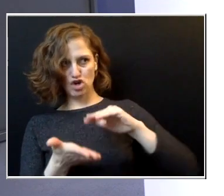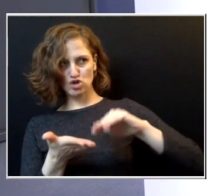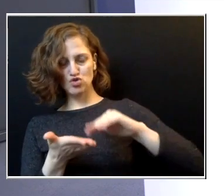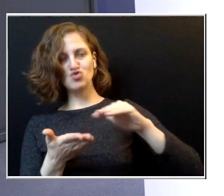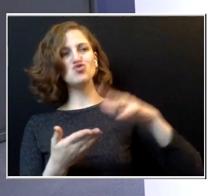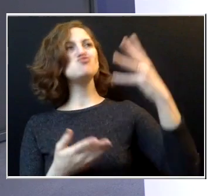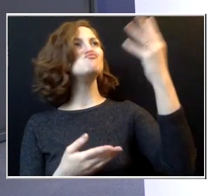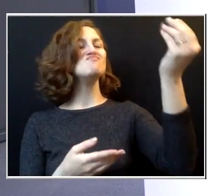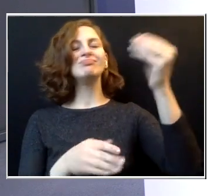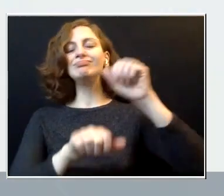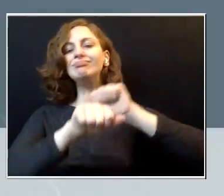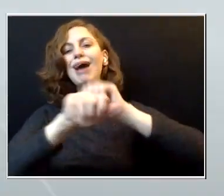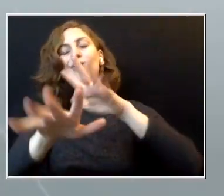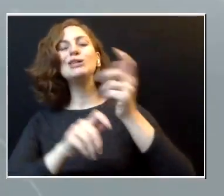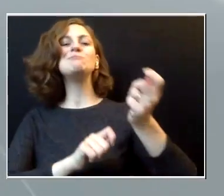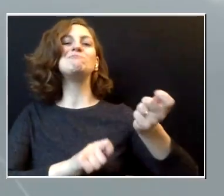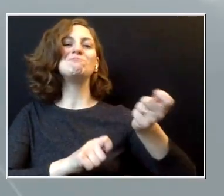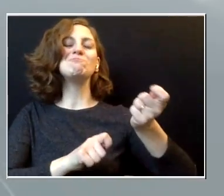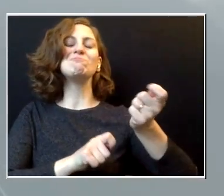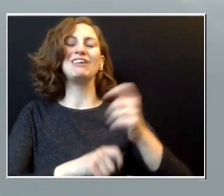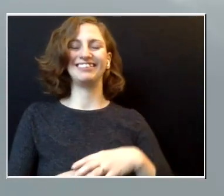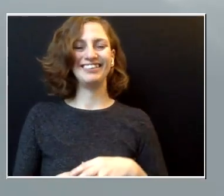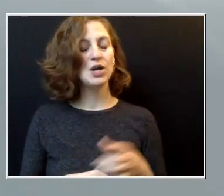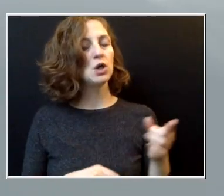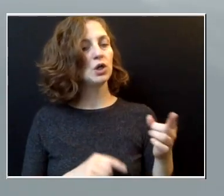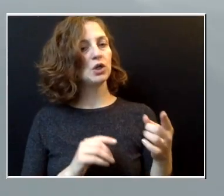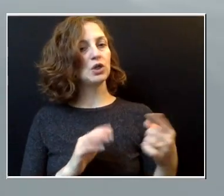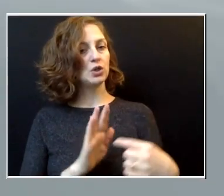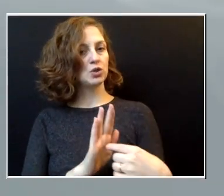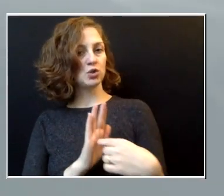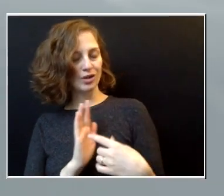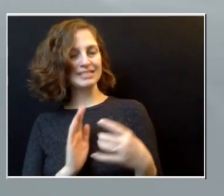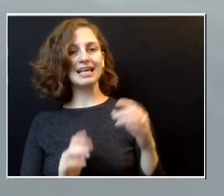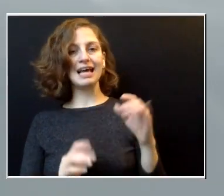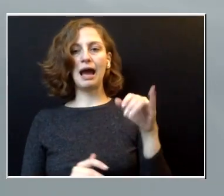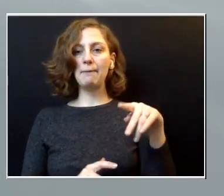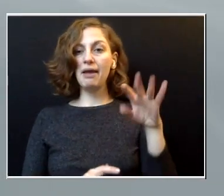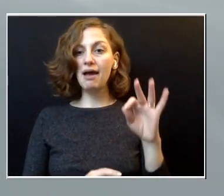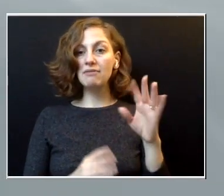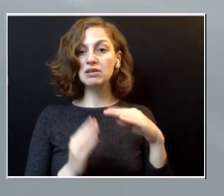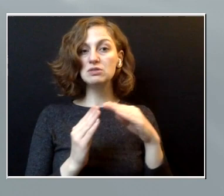deadlier than many cancers. Yeah, in fact, it kills just as many people each